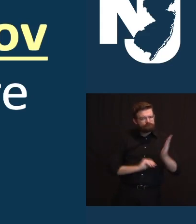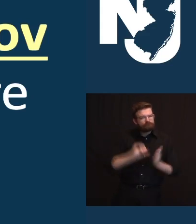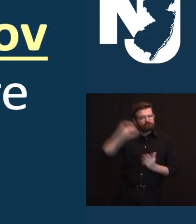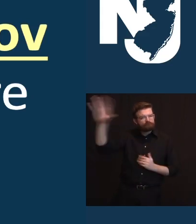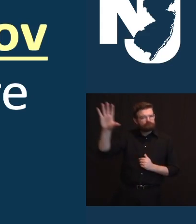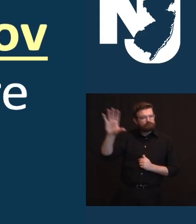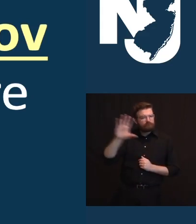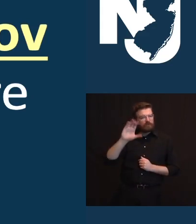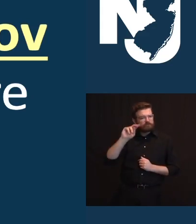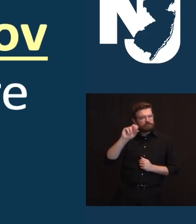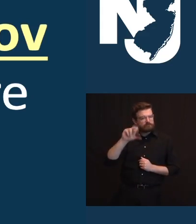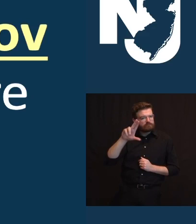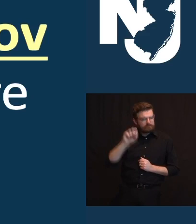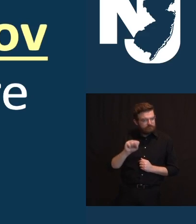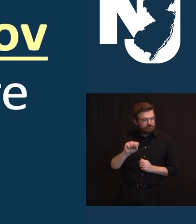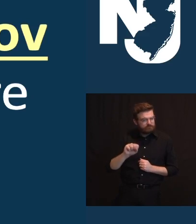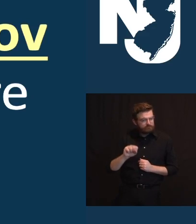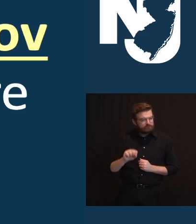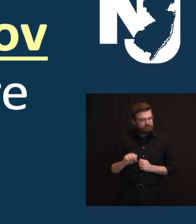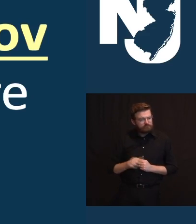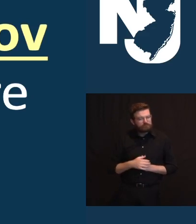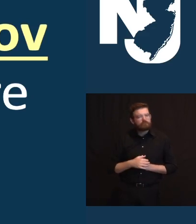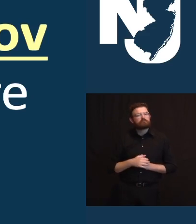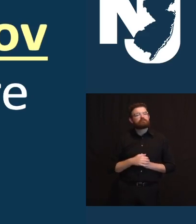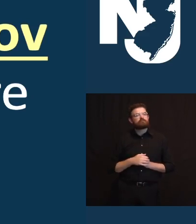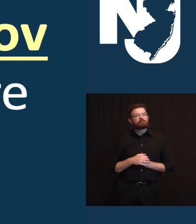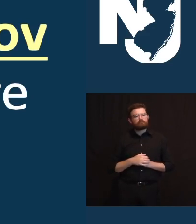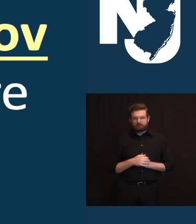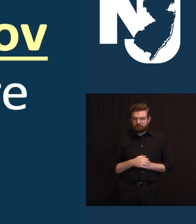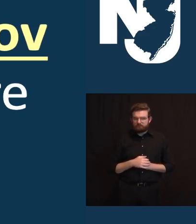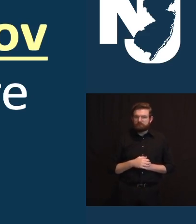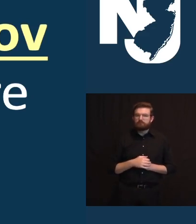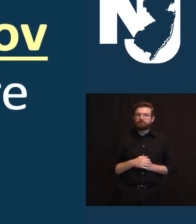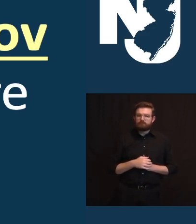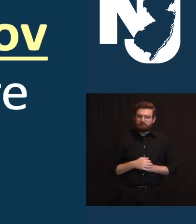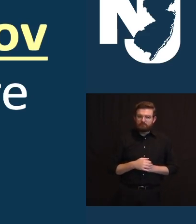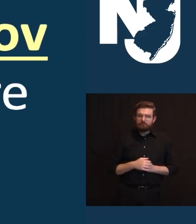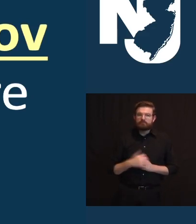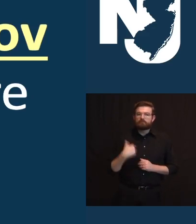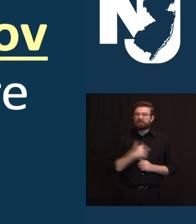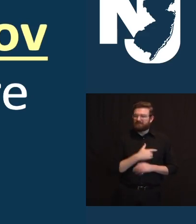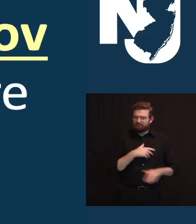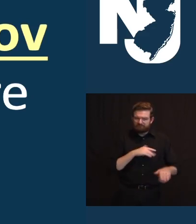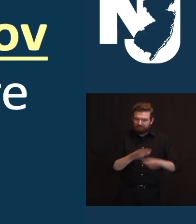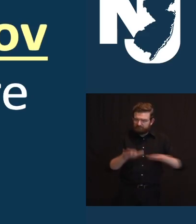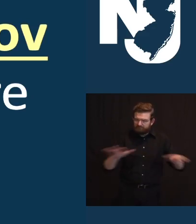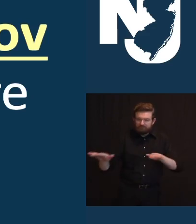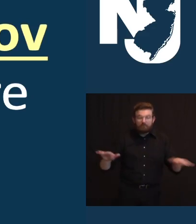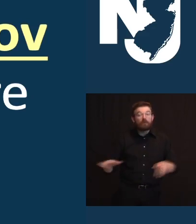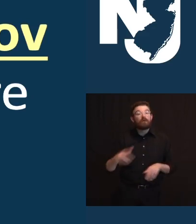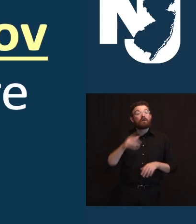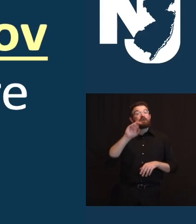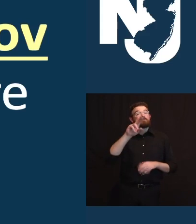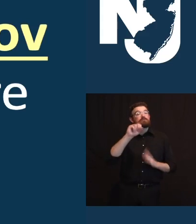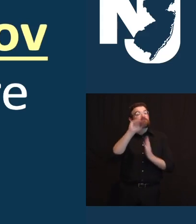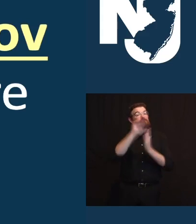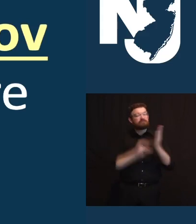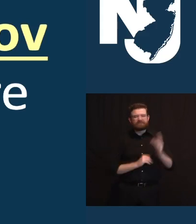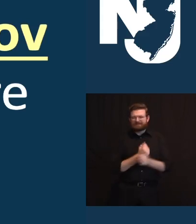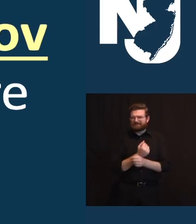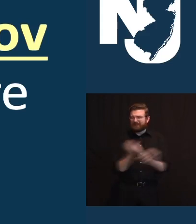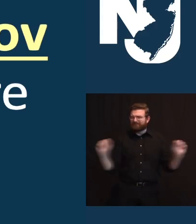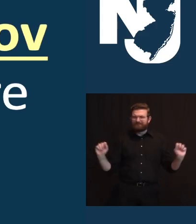hard-to-count areas, to get the word out that the census is secure and it's vital. And everyone should be counted. The census doesn't